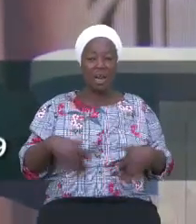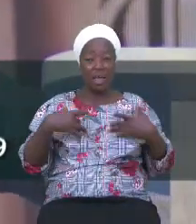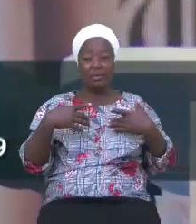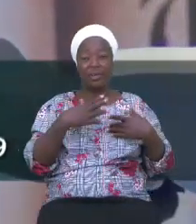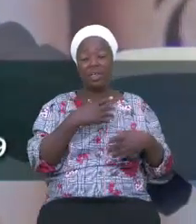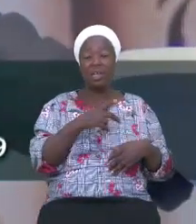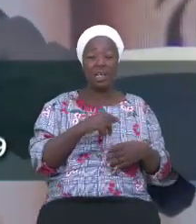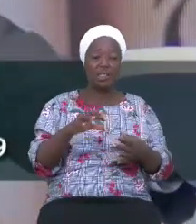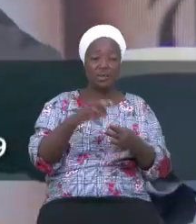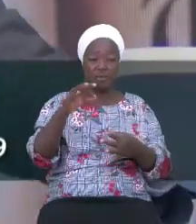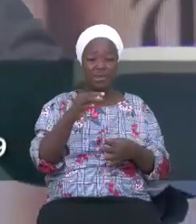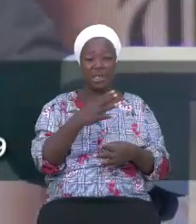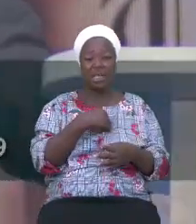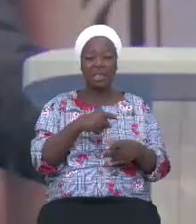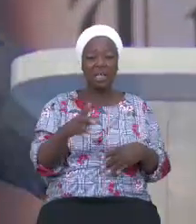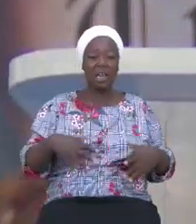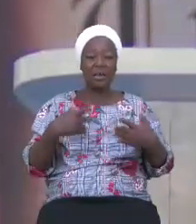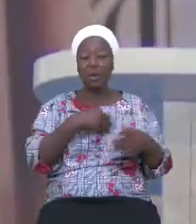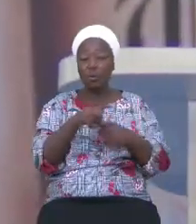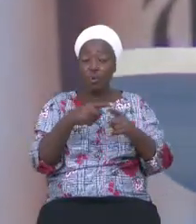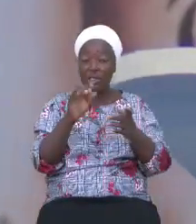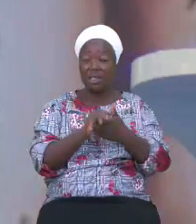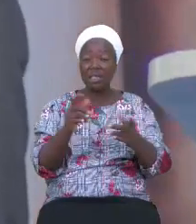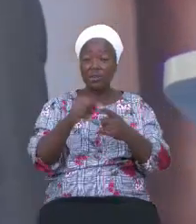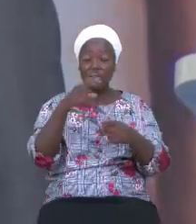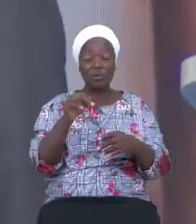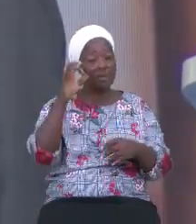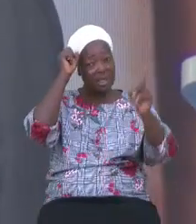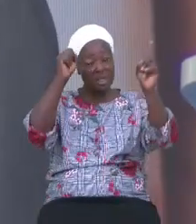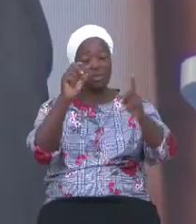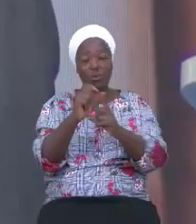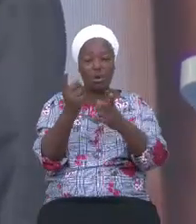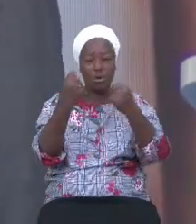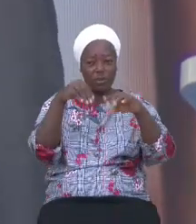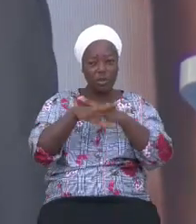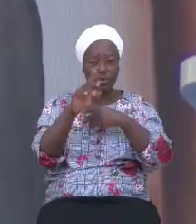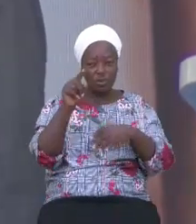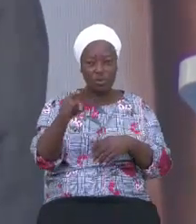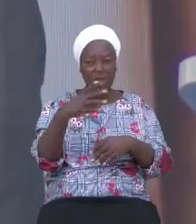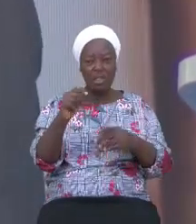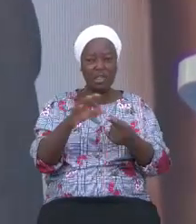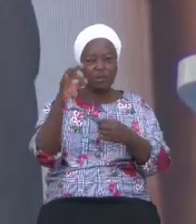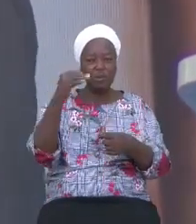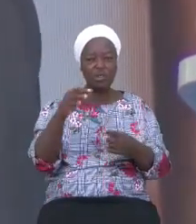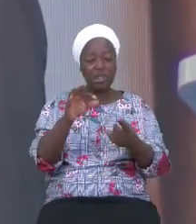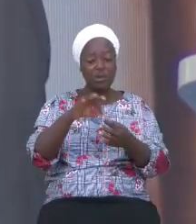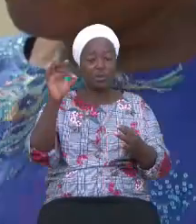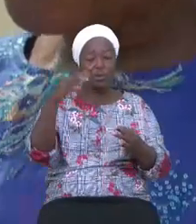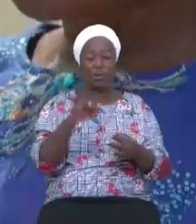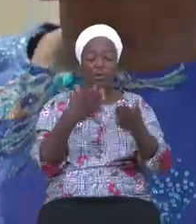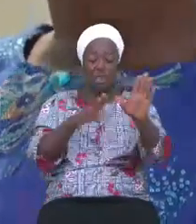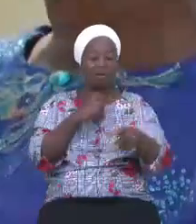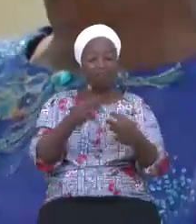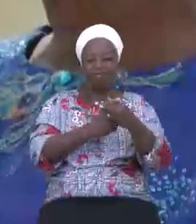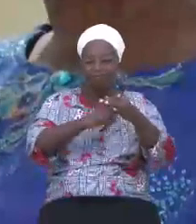and they are life. And when that spirit of his word enters into you, the spirit of death will vanish